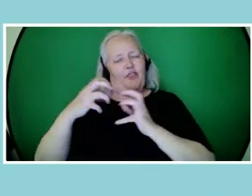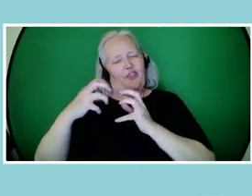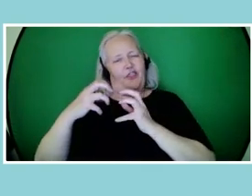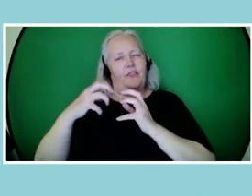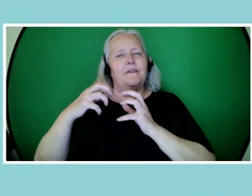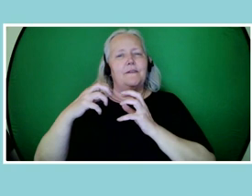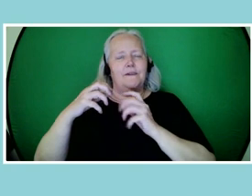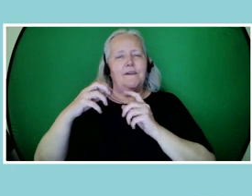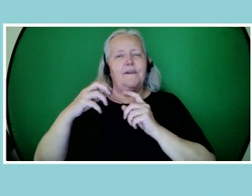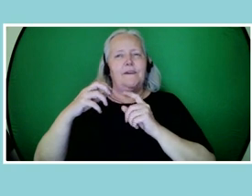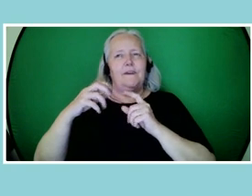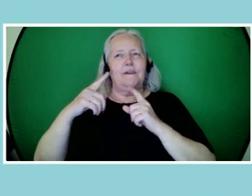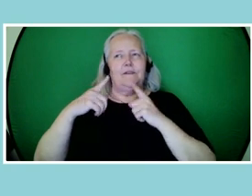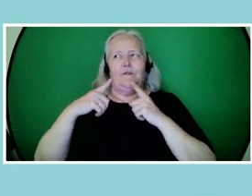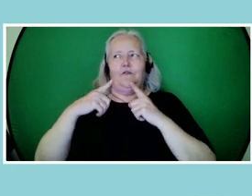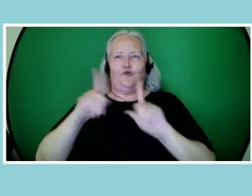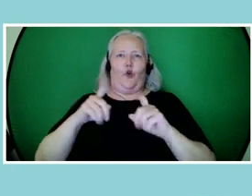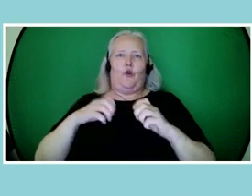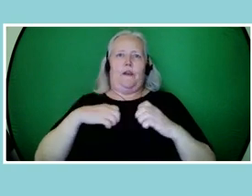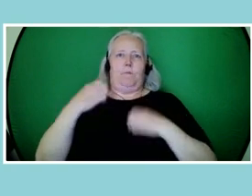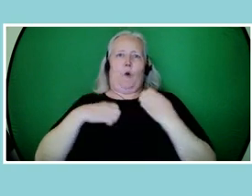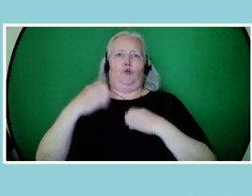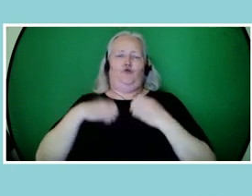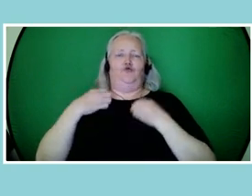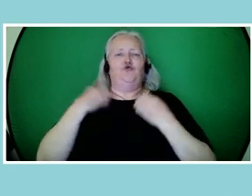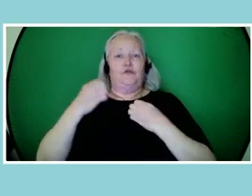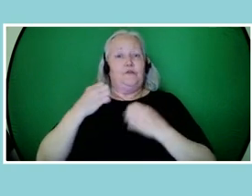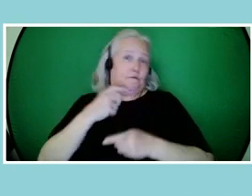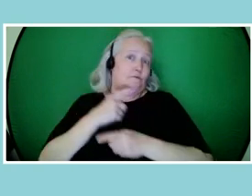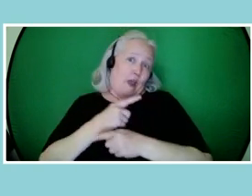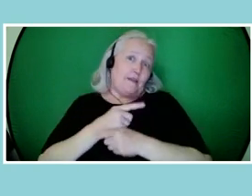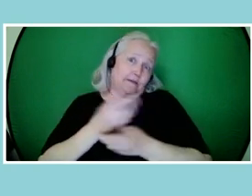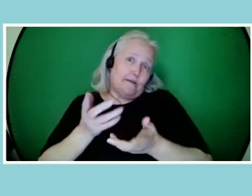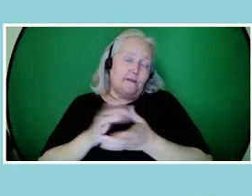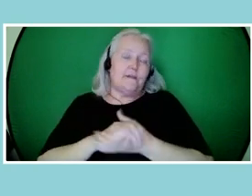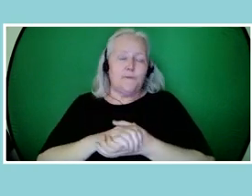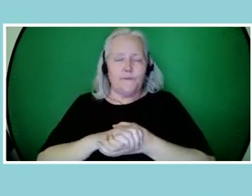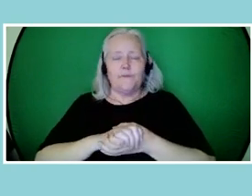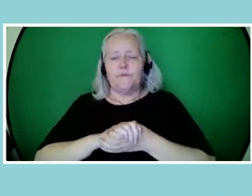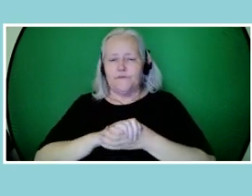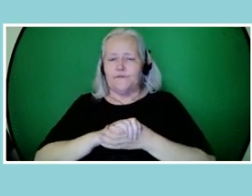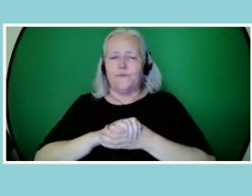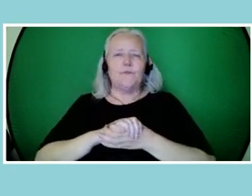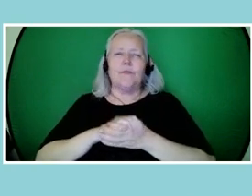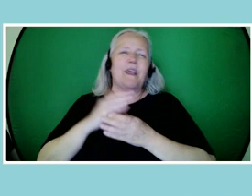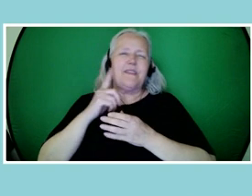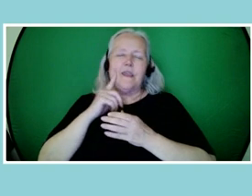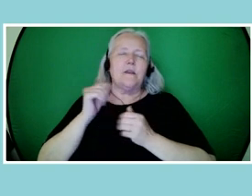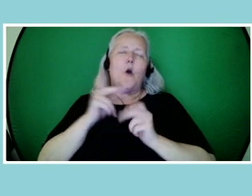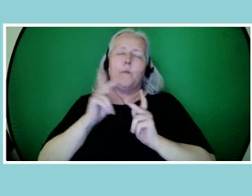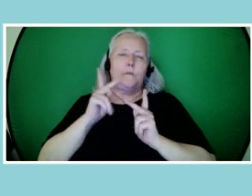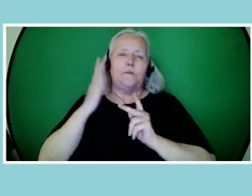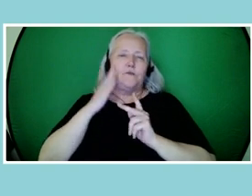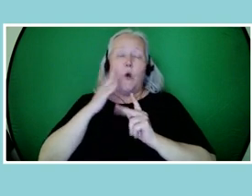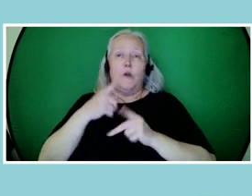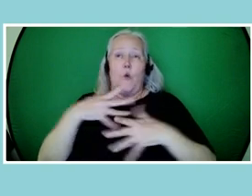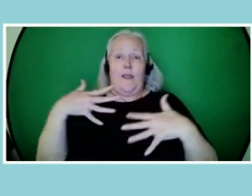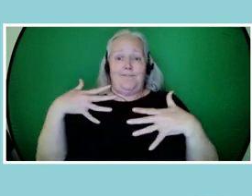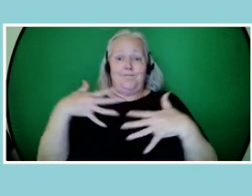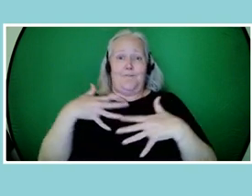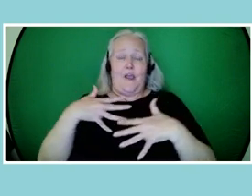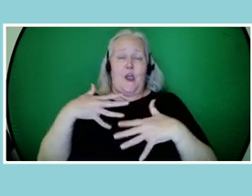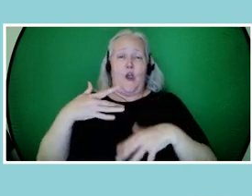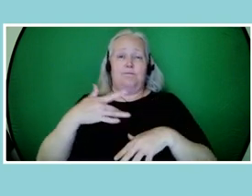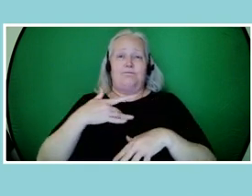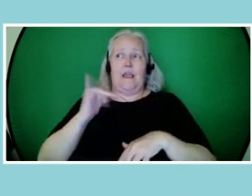we are in our feelings, right? And everybody knows this. When you're feeling scared, time can feel like